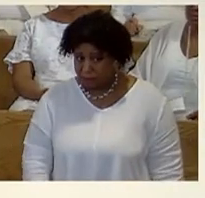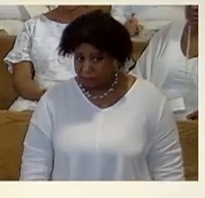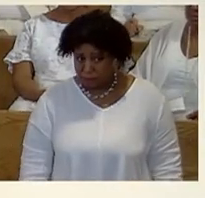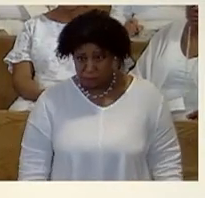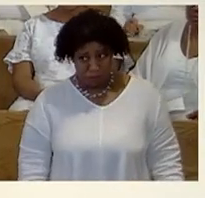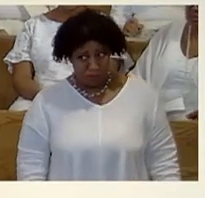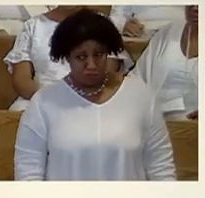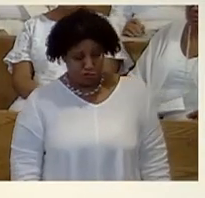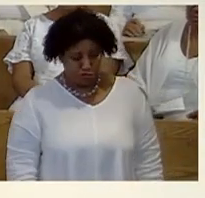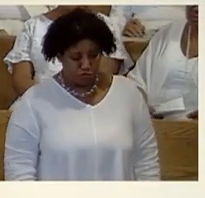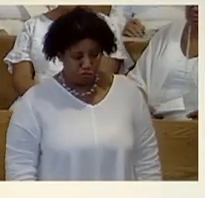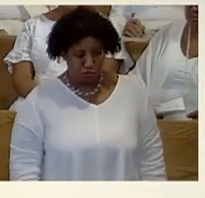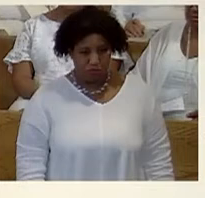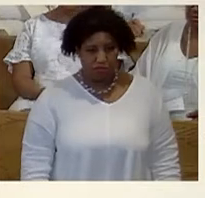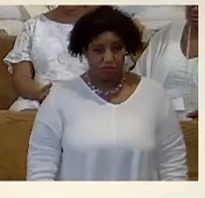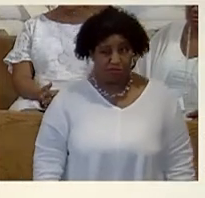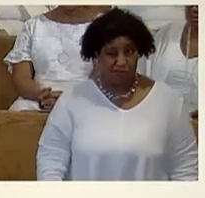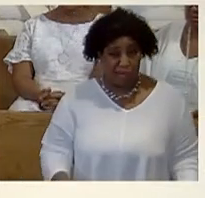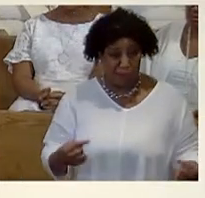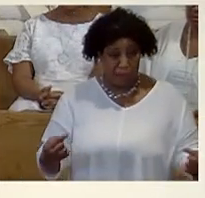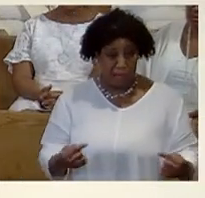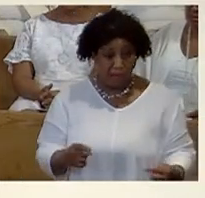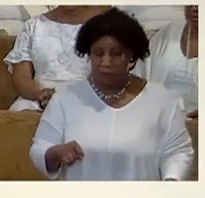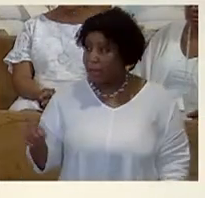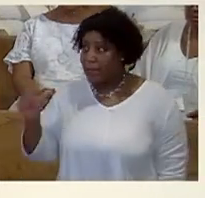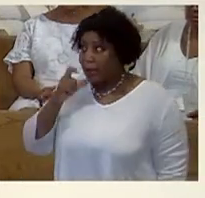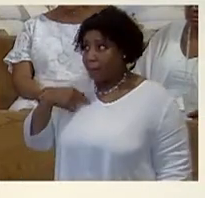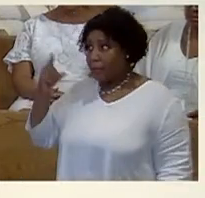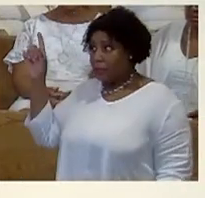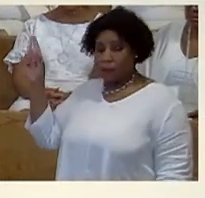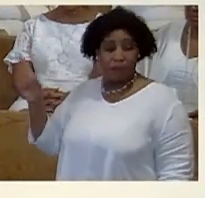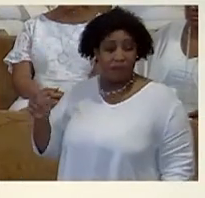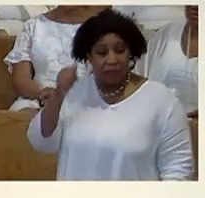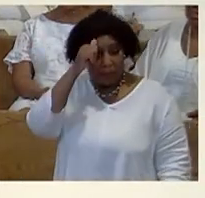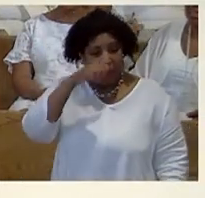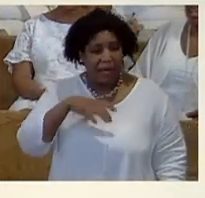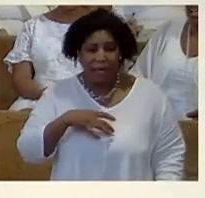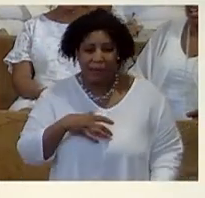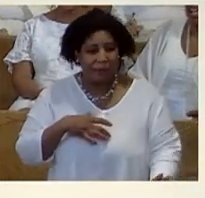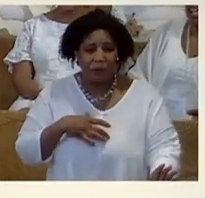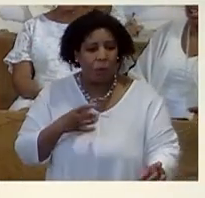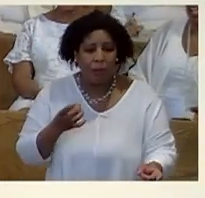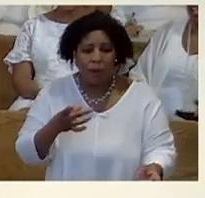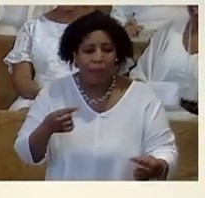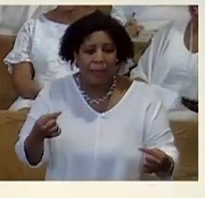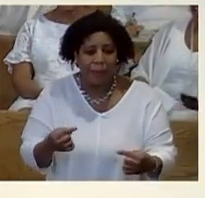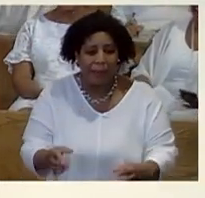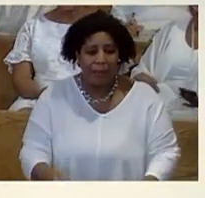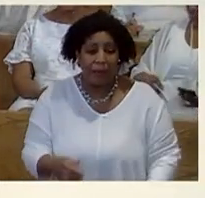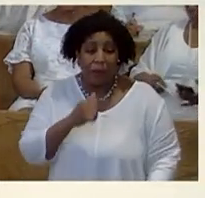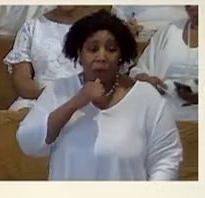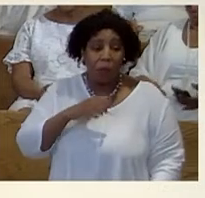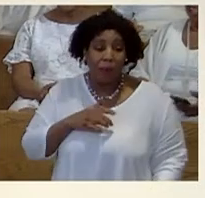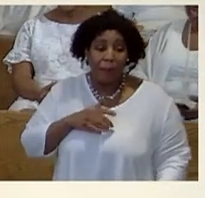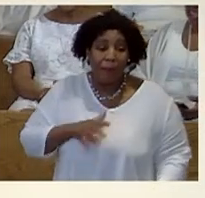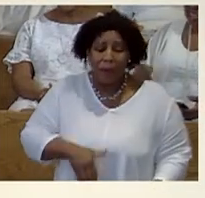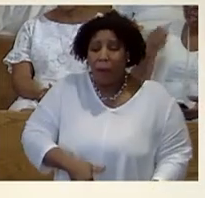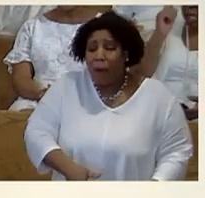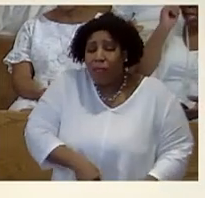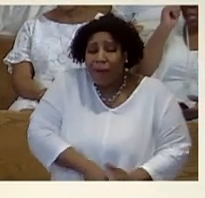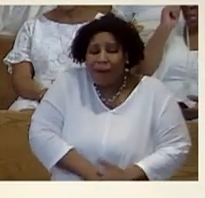I don't know how many people like to be in pain, especially men. We don't like pain. Women